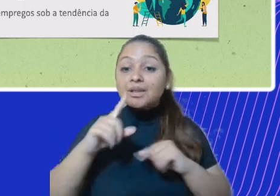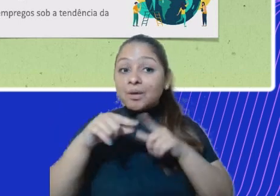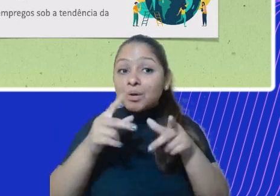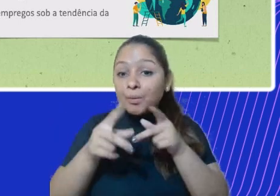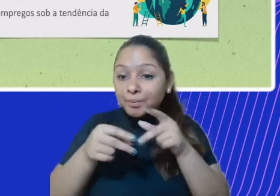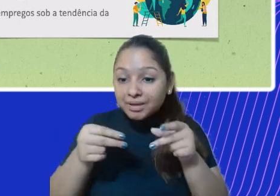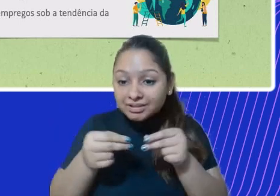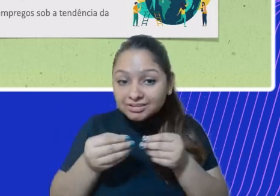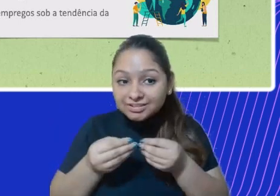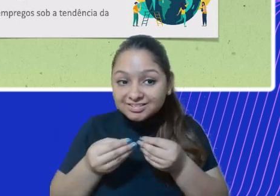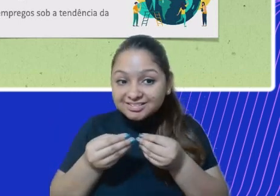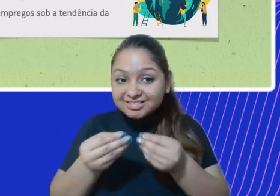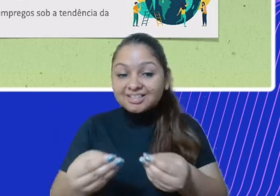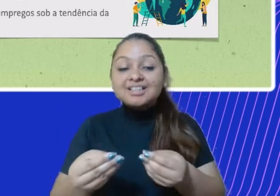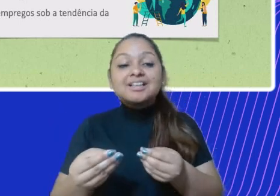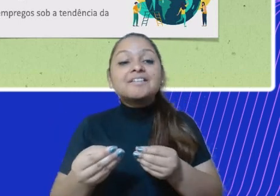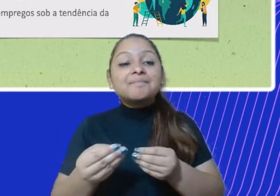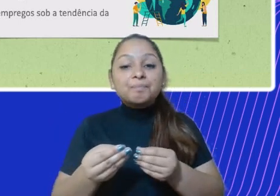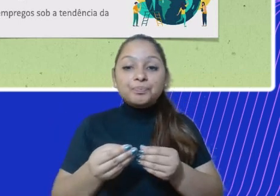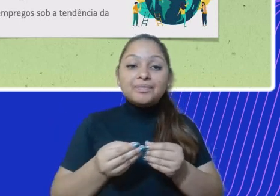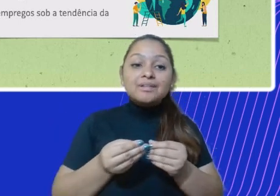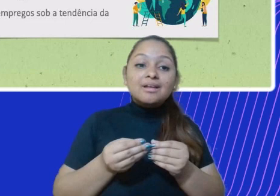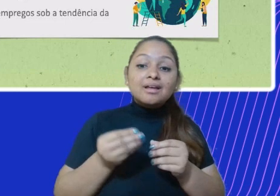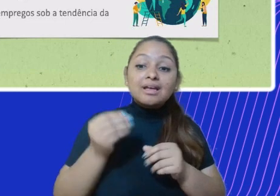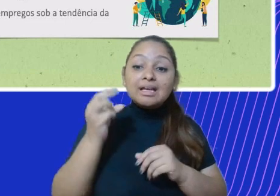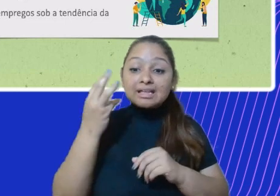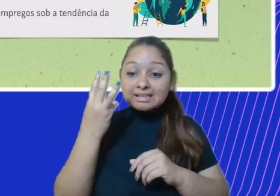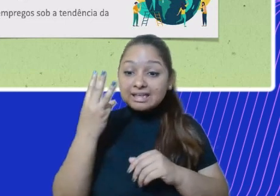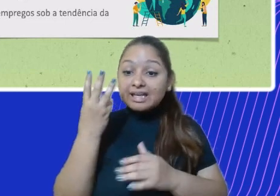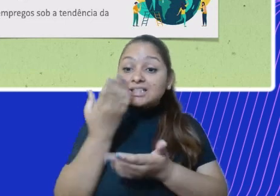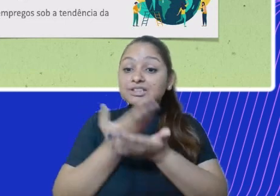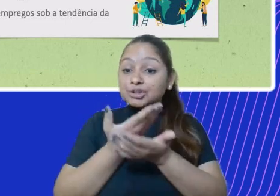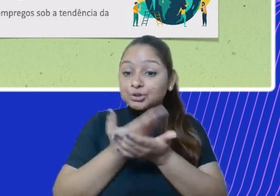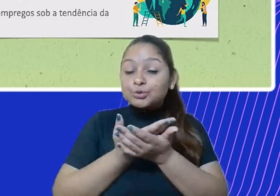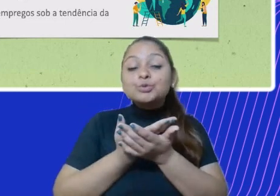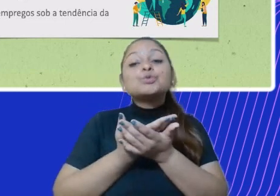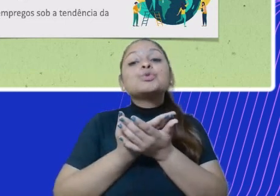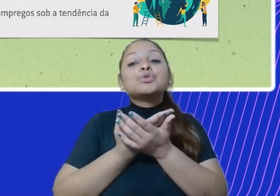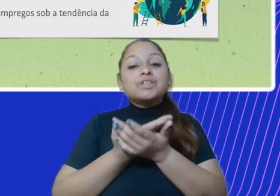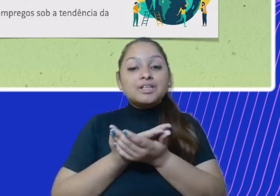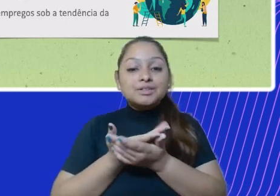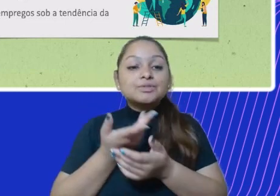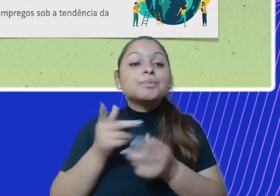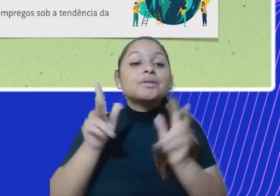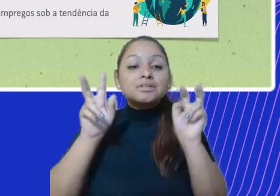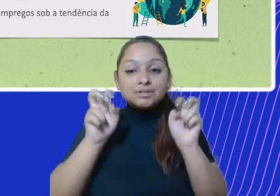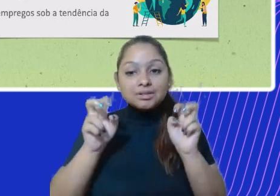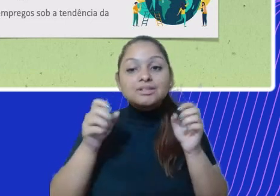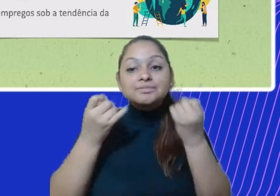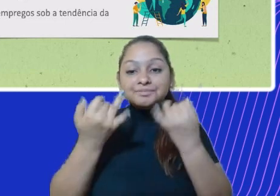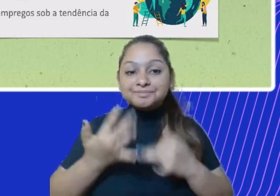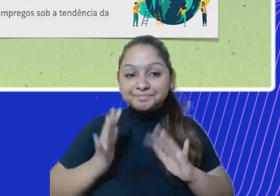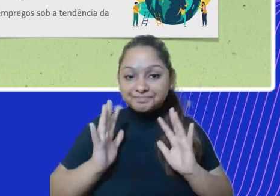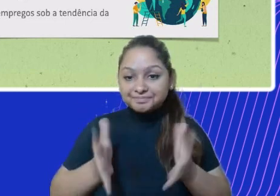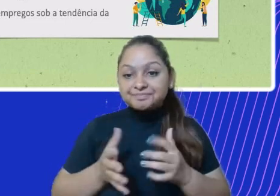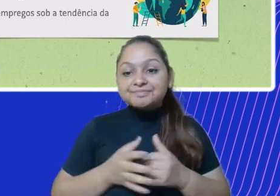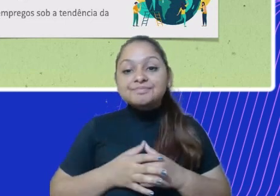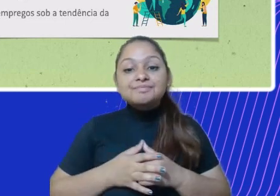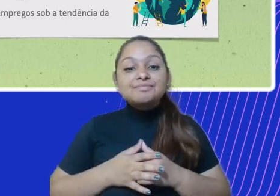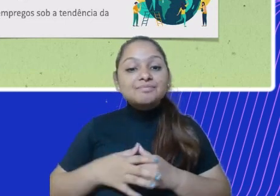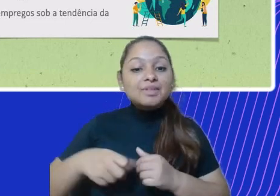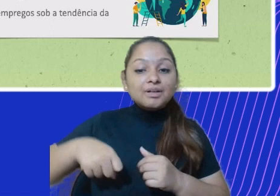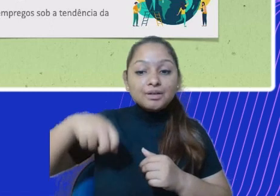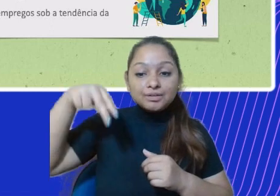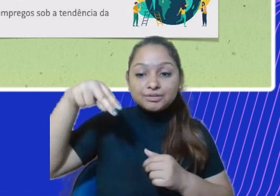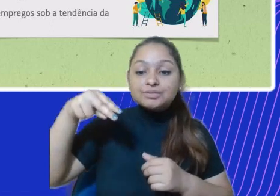3 studies of climatic literacy, systemic view, and things that we work